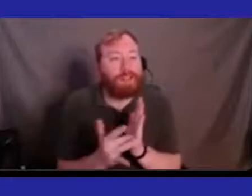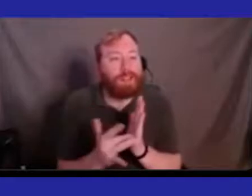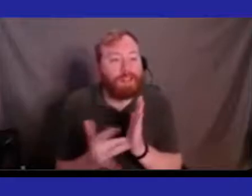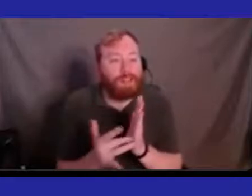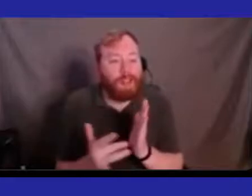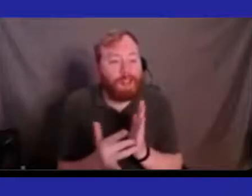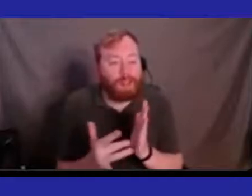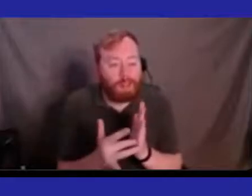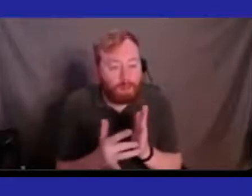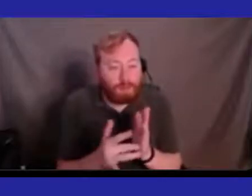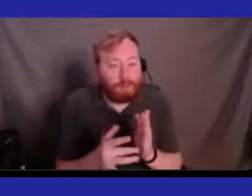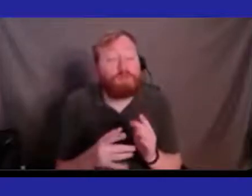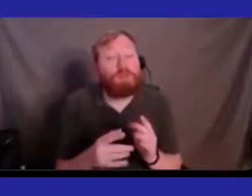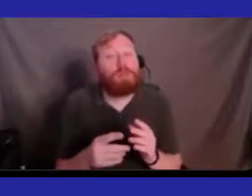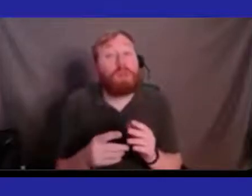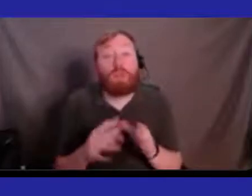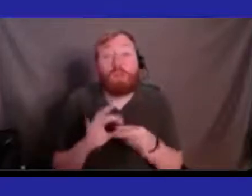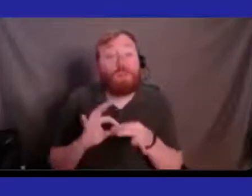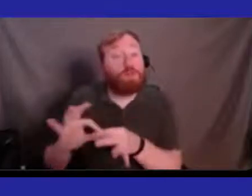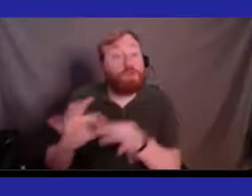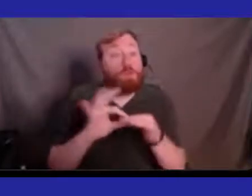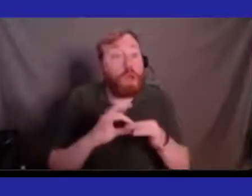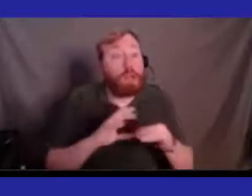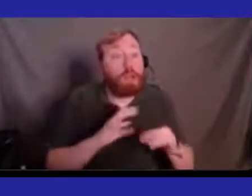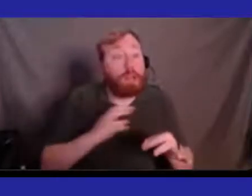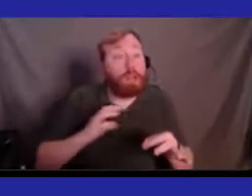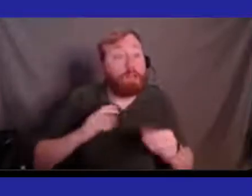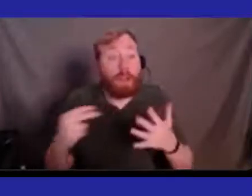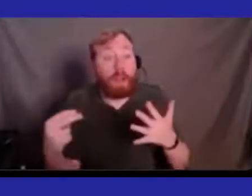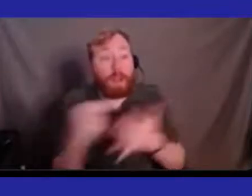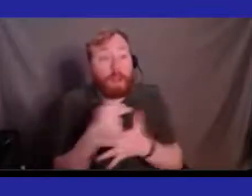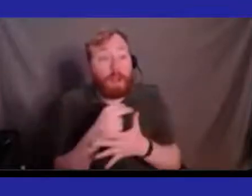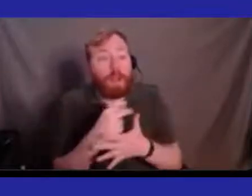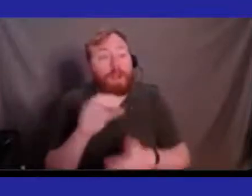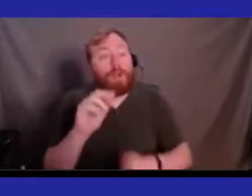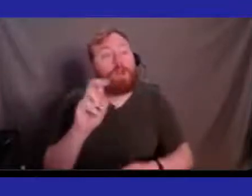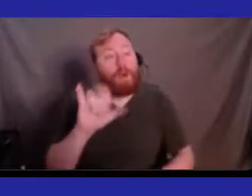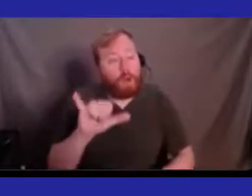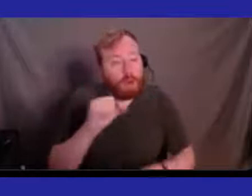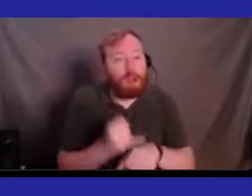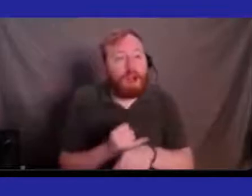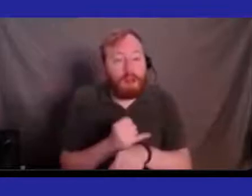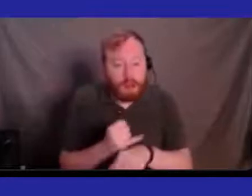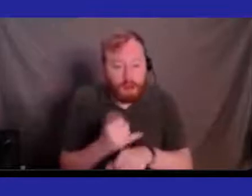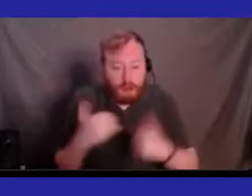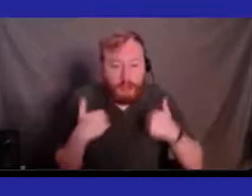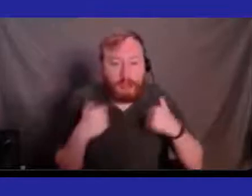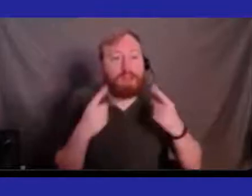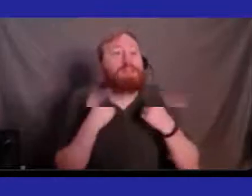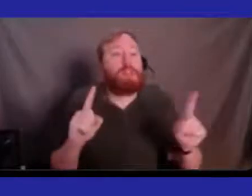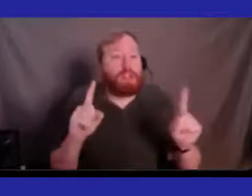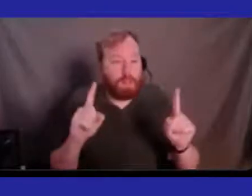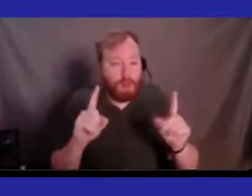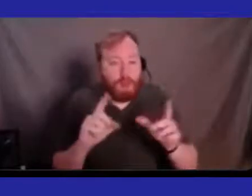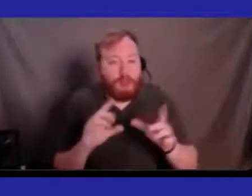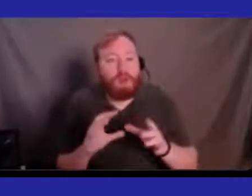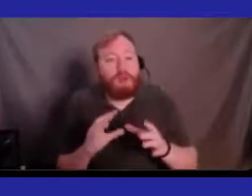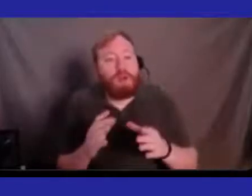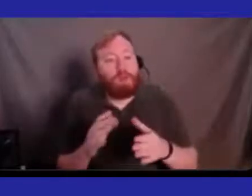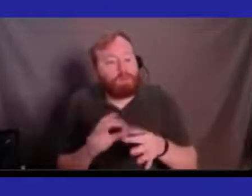Joint Commission, Coney had a successful Joint Commission survey in the fall of